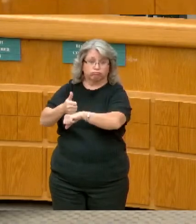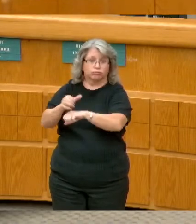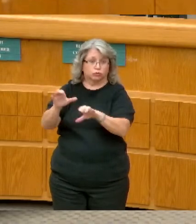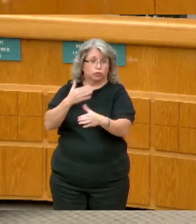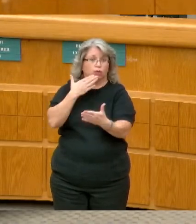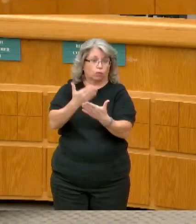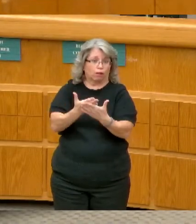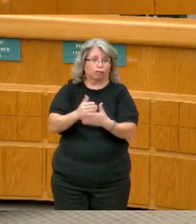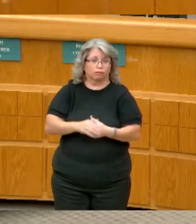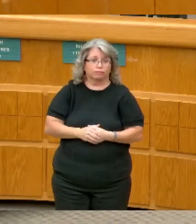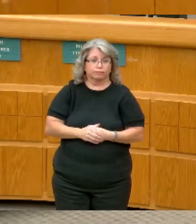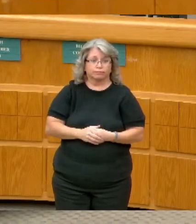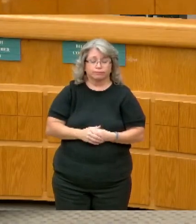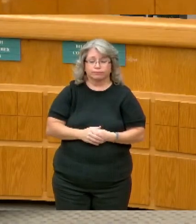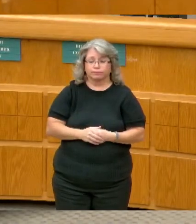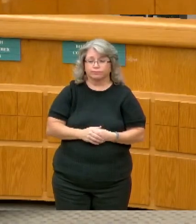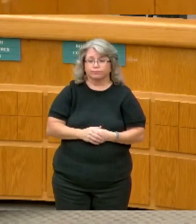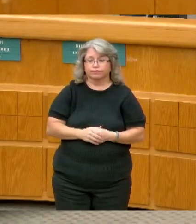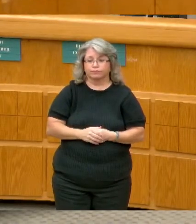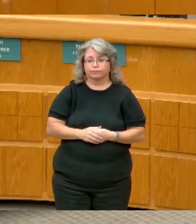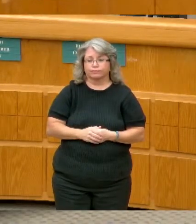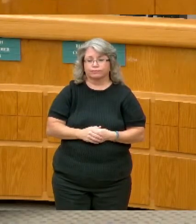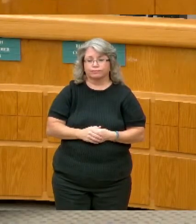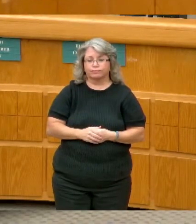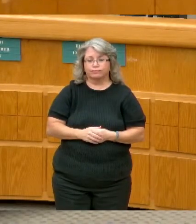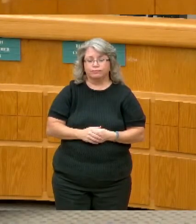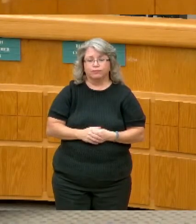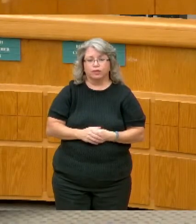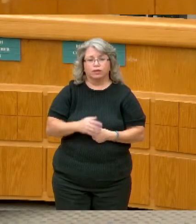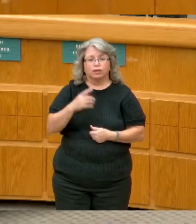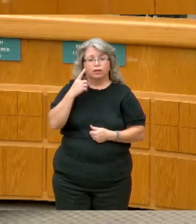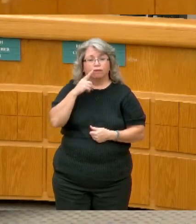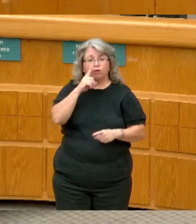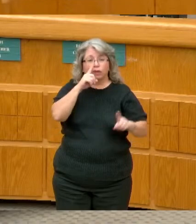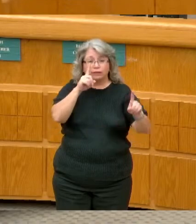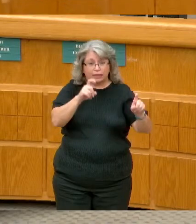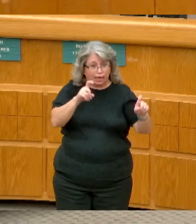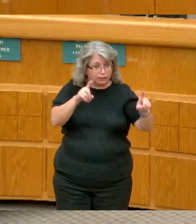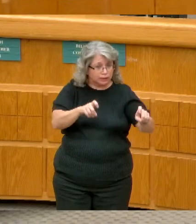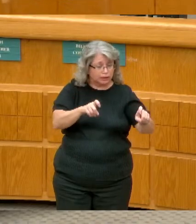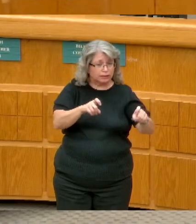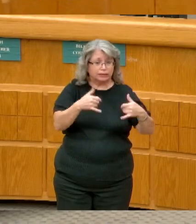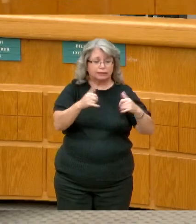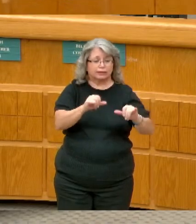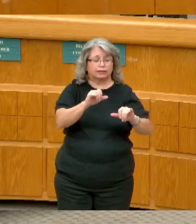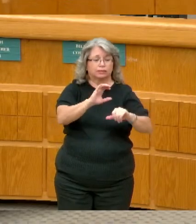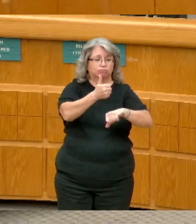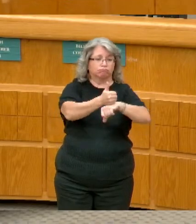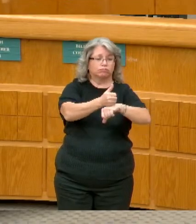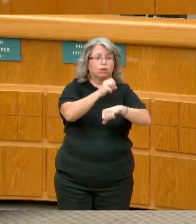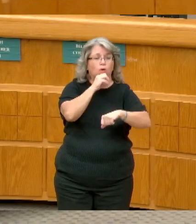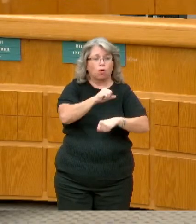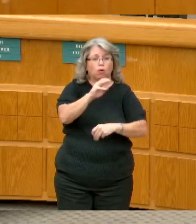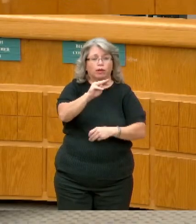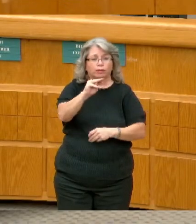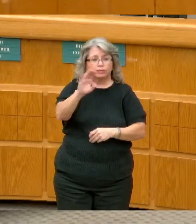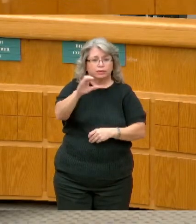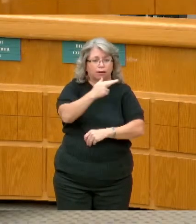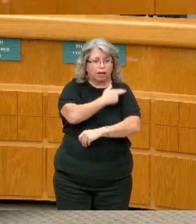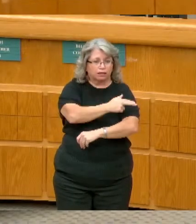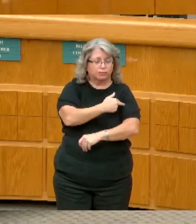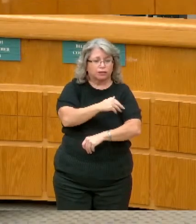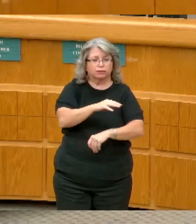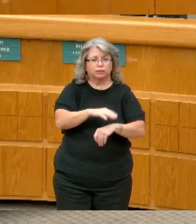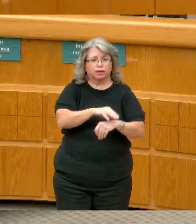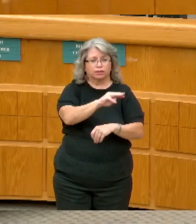Next slide. So for the testing, we're still at the Old Memorial Hospital on Monday and Thursdays from 9 to 5 p.m.